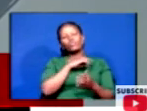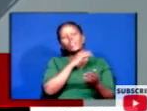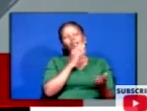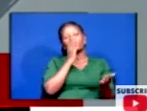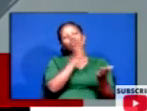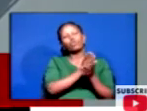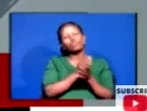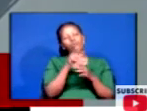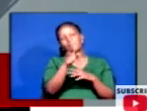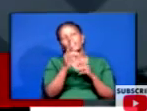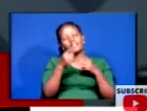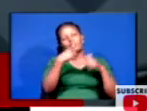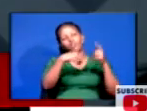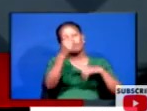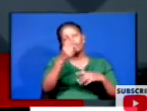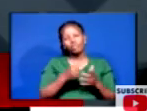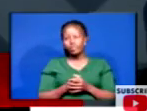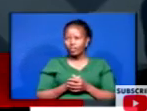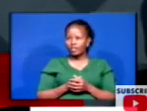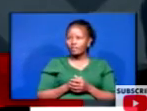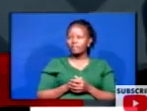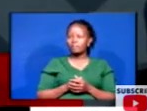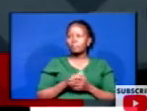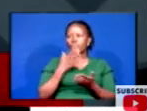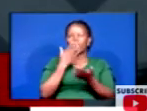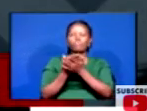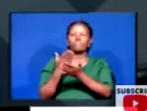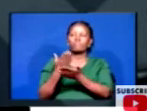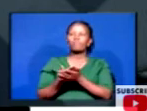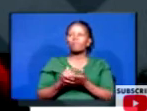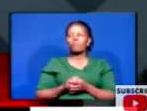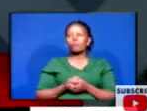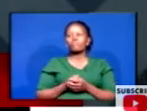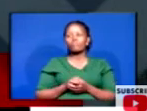we are upholding this victory? Yeah, of course. Thank you, Boya. The thing is,